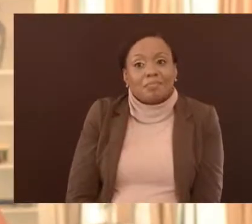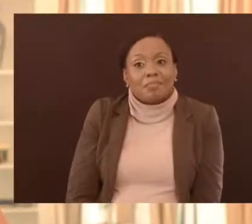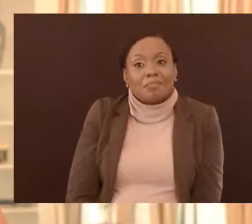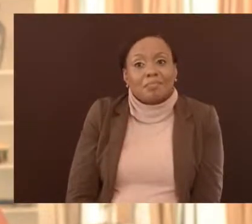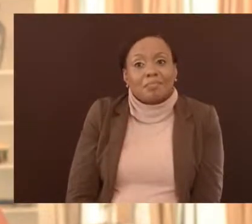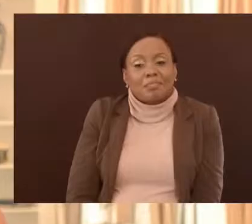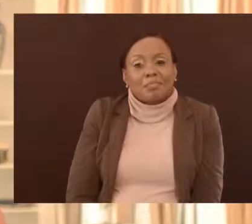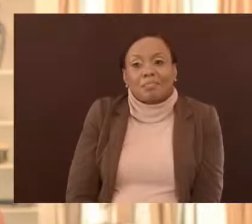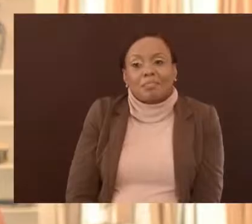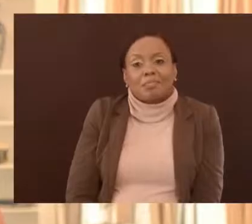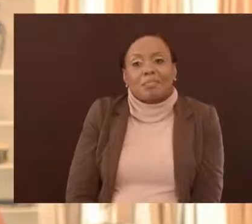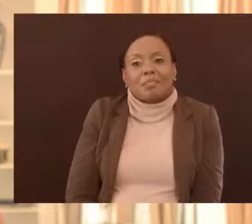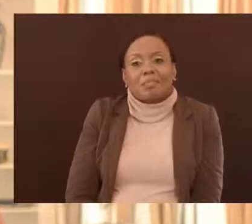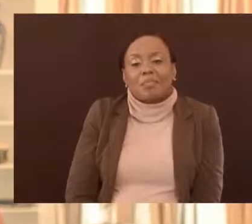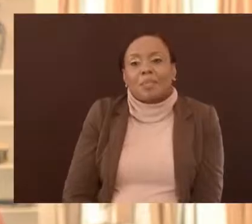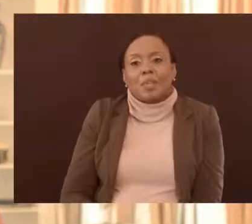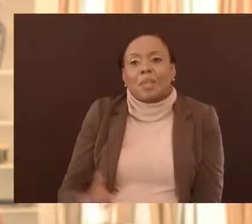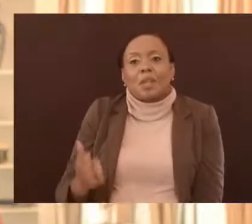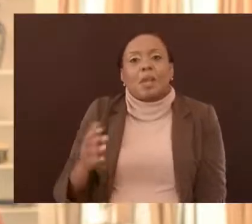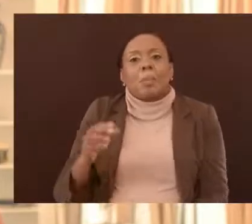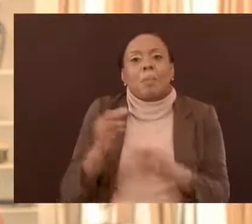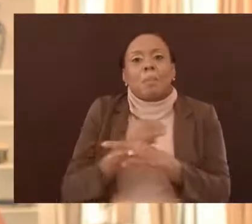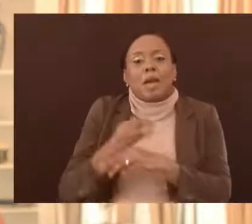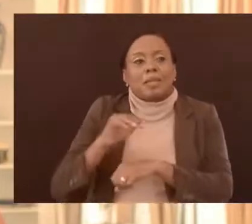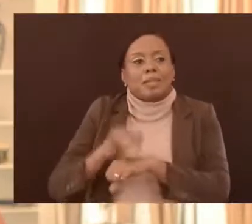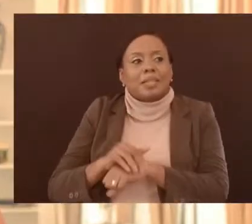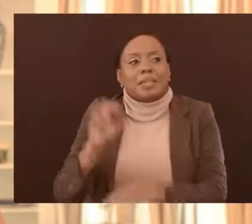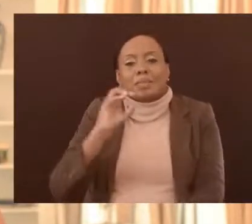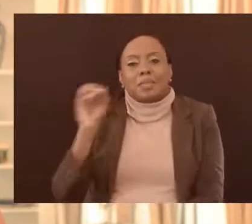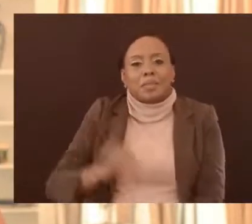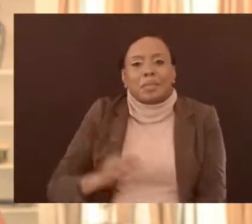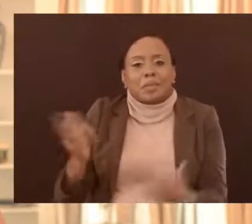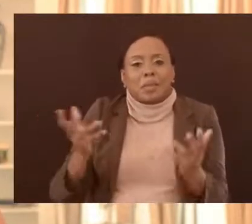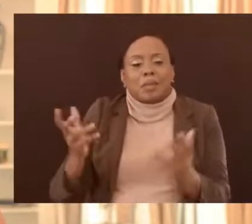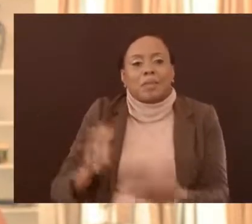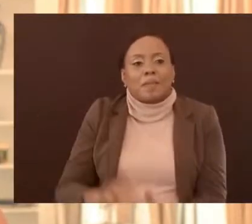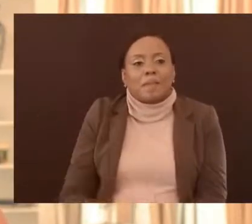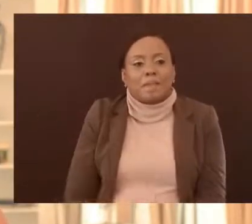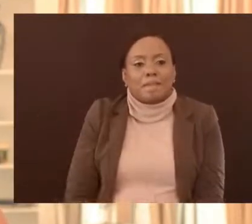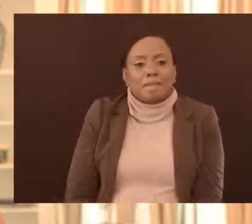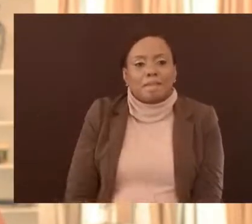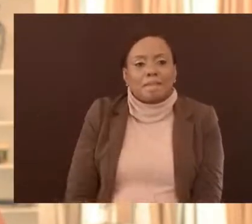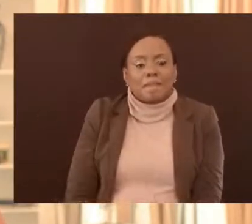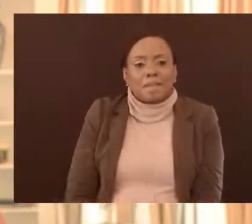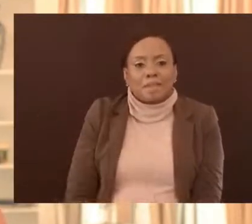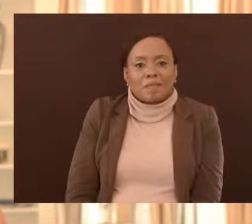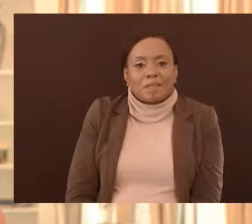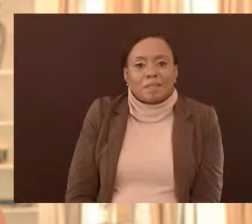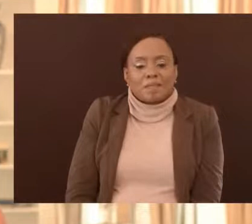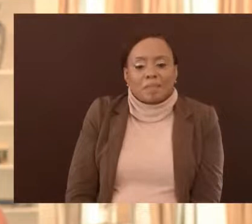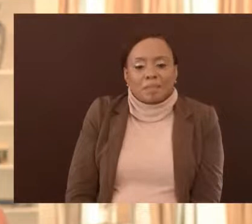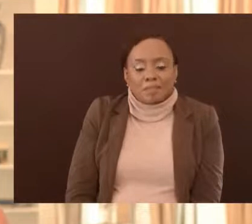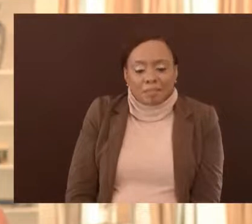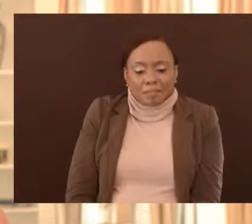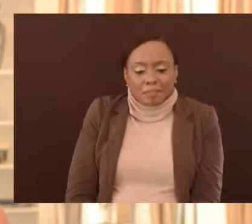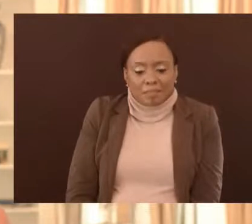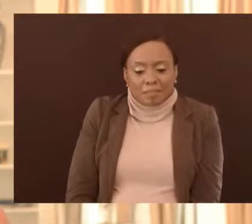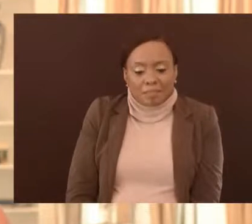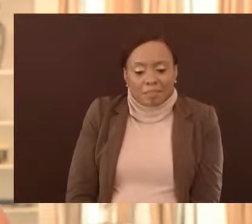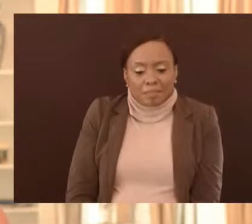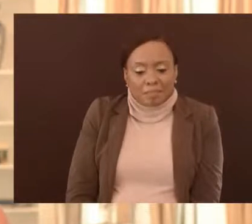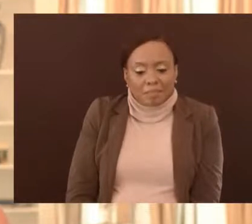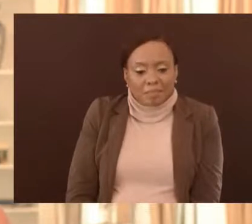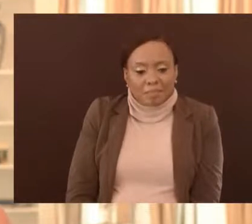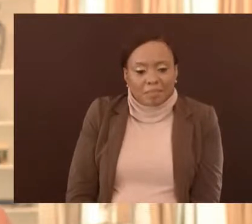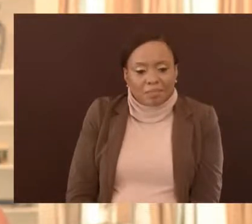The breakdown of what percentage she got in math and English that was given? I have here the raw score.